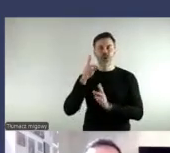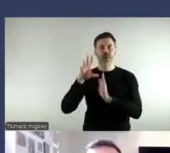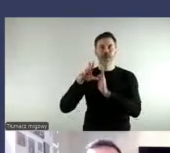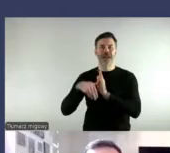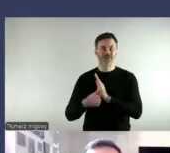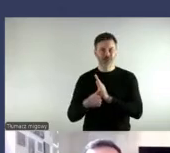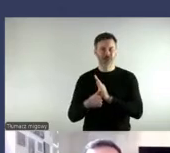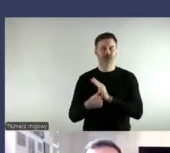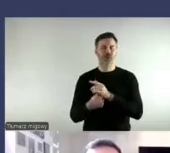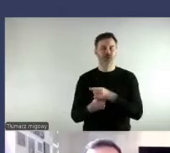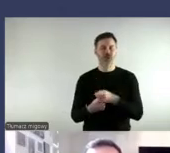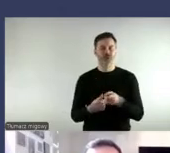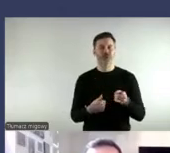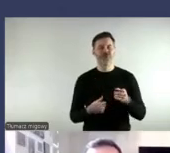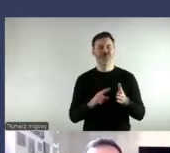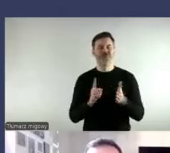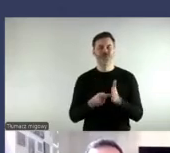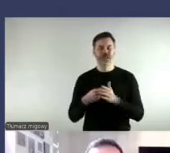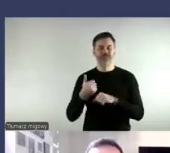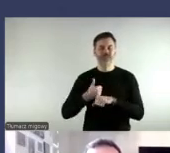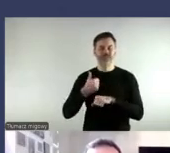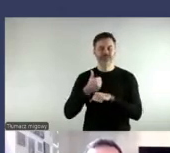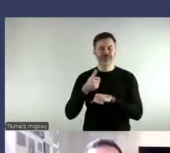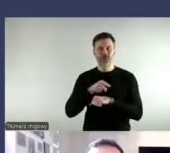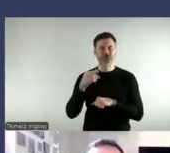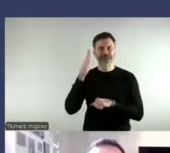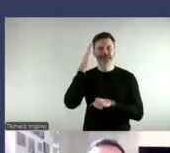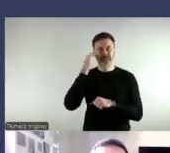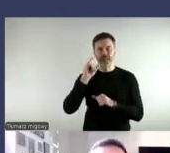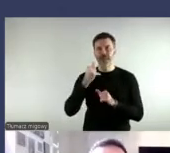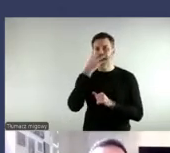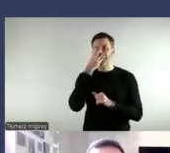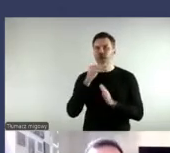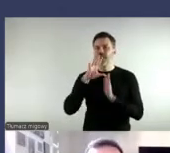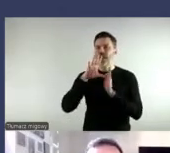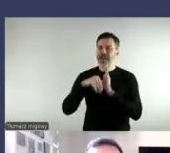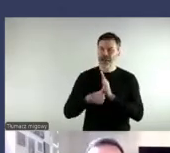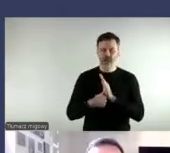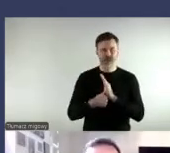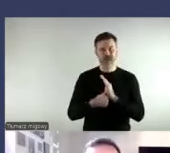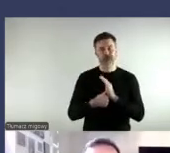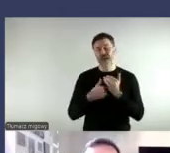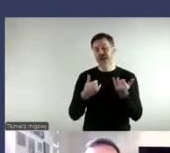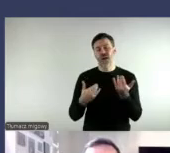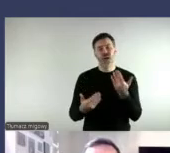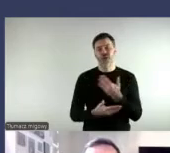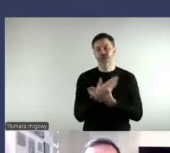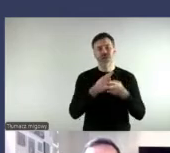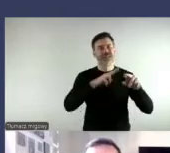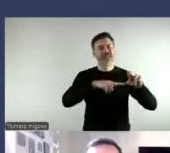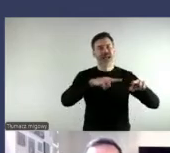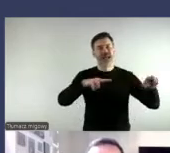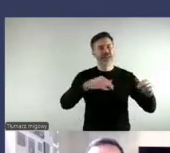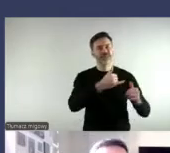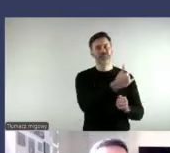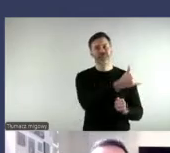are local city boys who know the specificity of our city, because it's not always like this